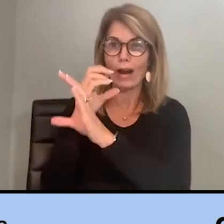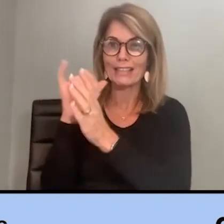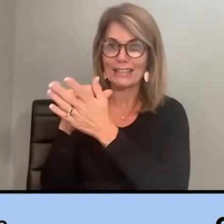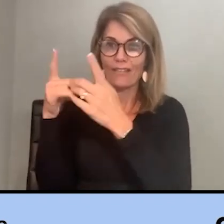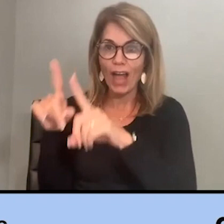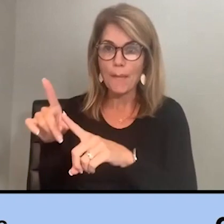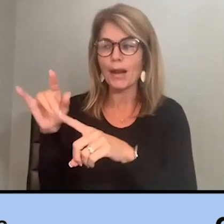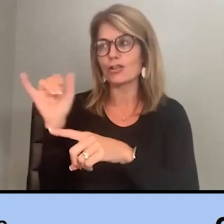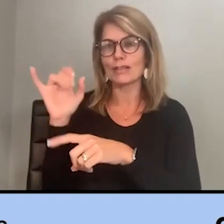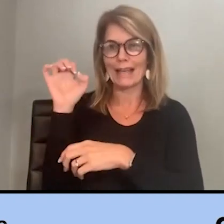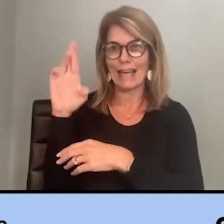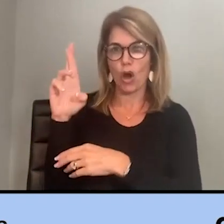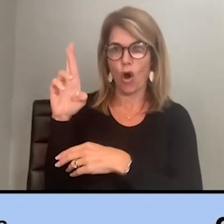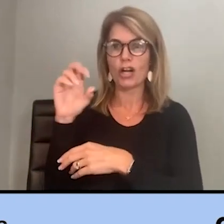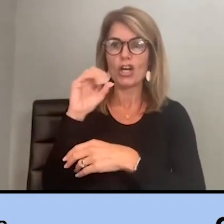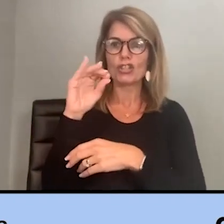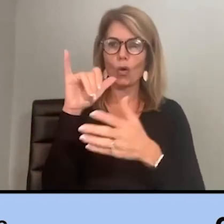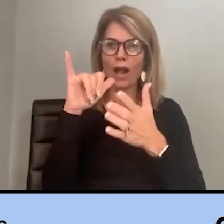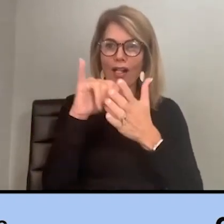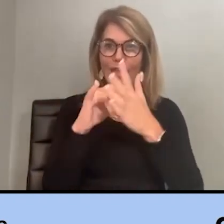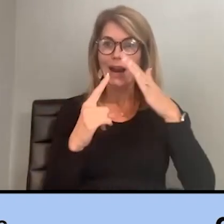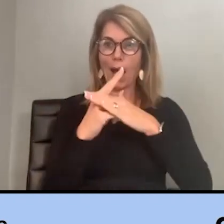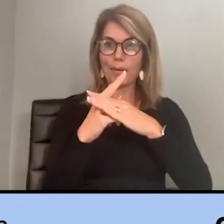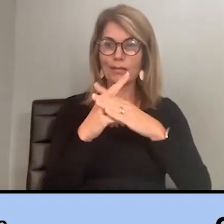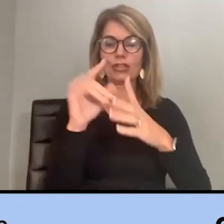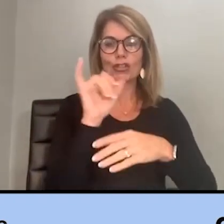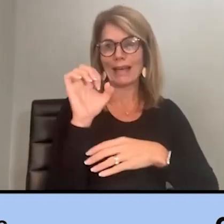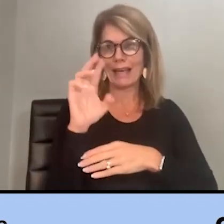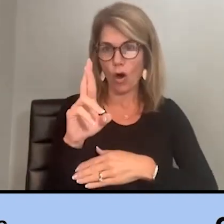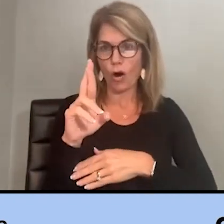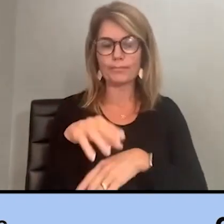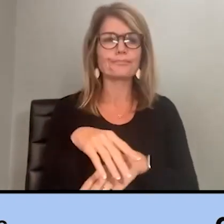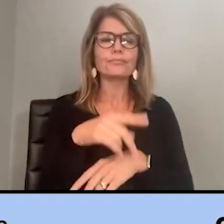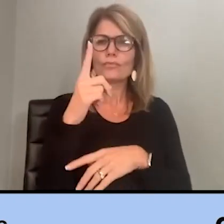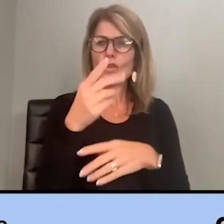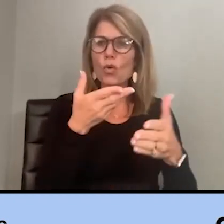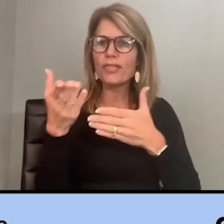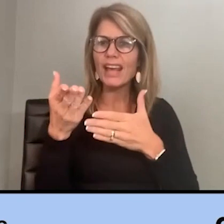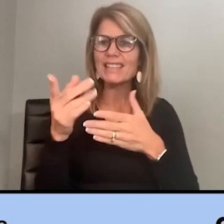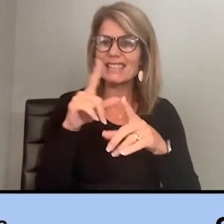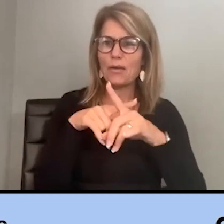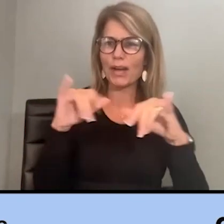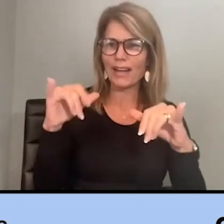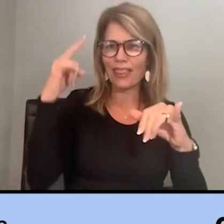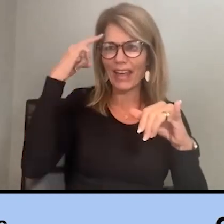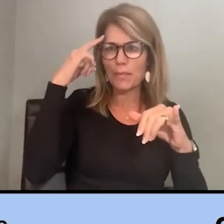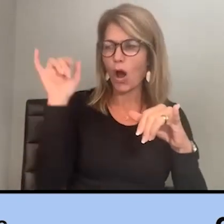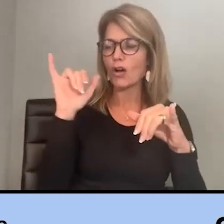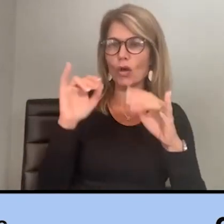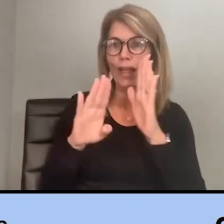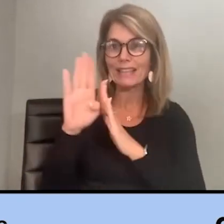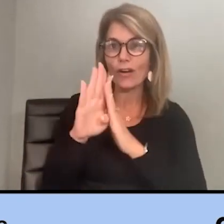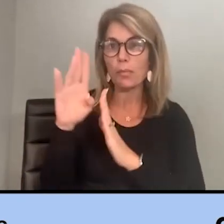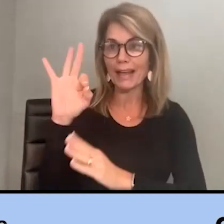this horizon and these three elements is important. One of the analogies that we think about is the development of